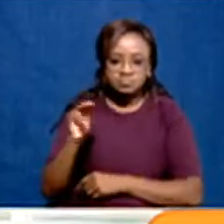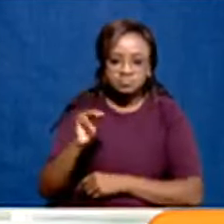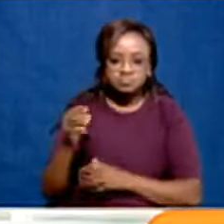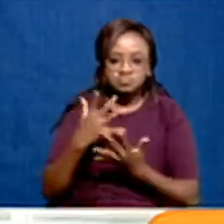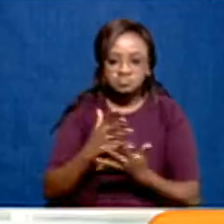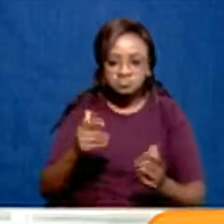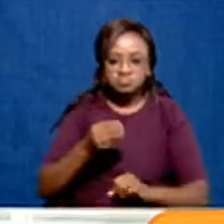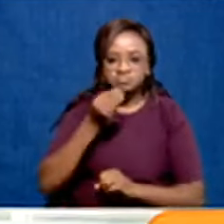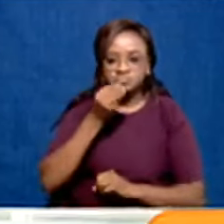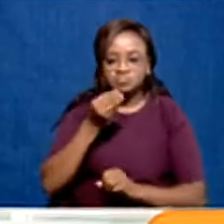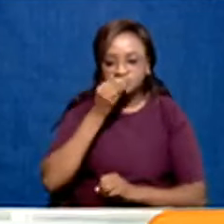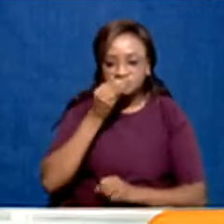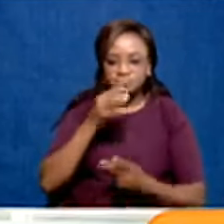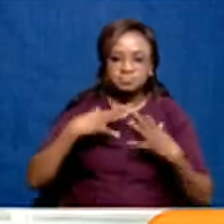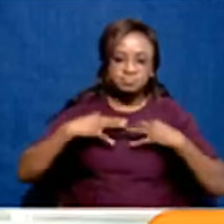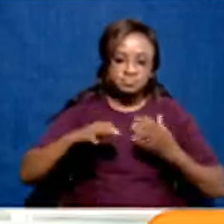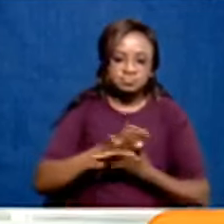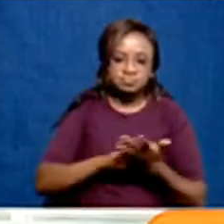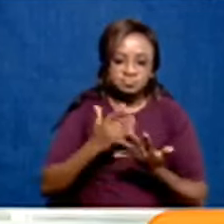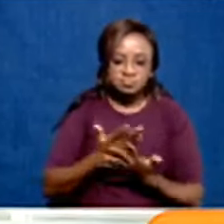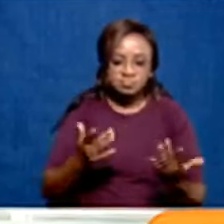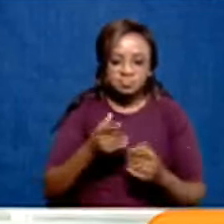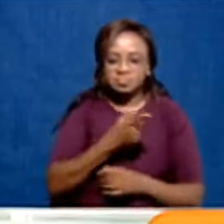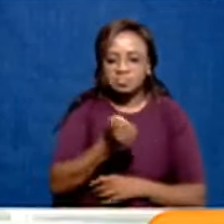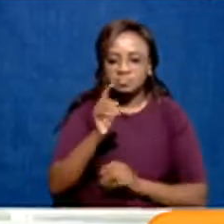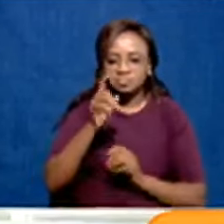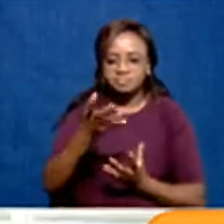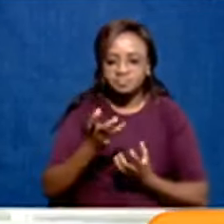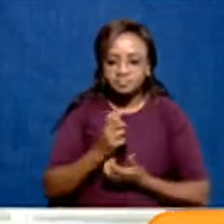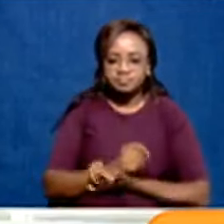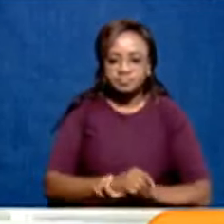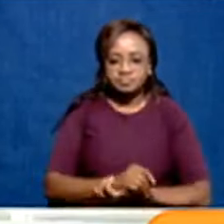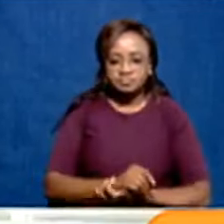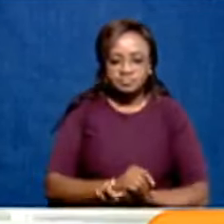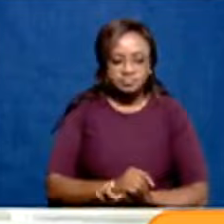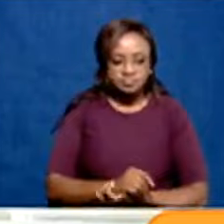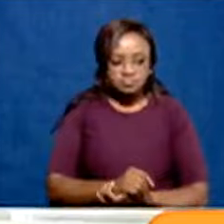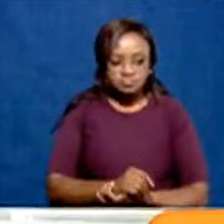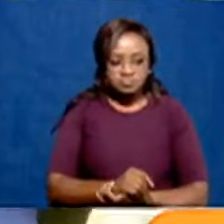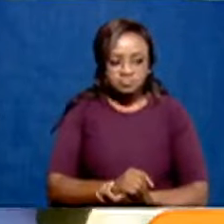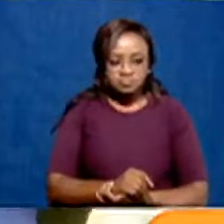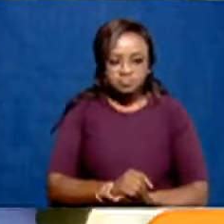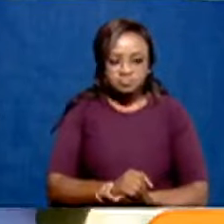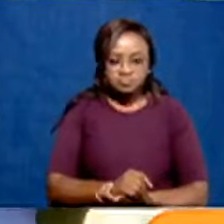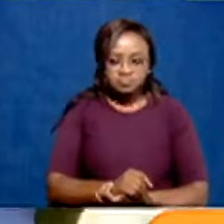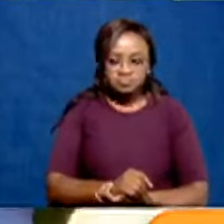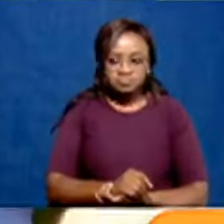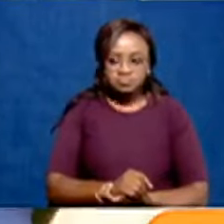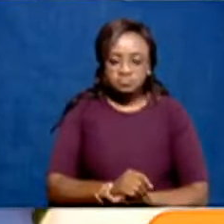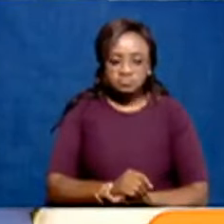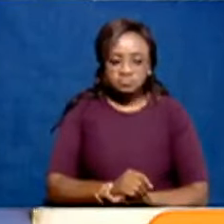shillings donation to cater for food and basic amenities as pledged by the Independent Gas Dealers. We are